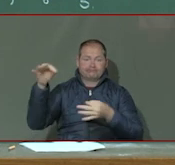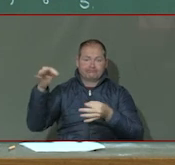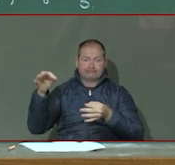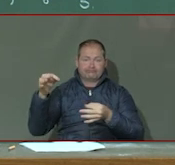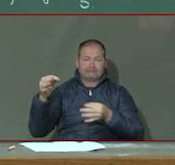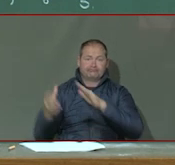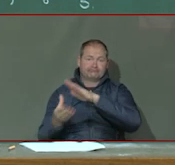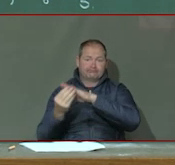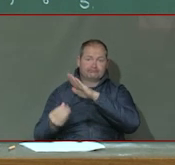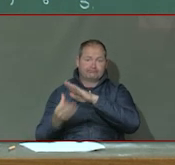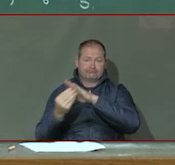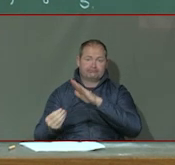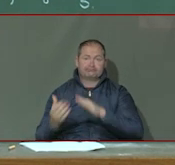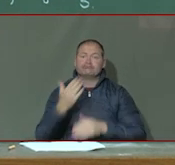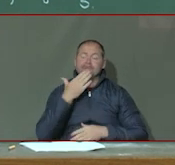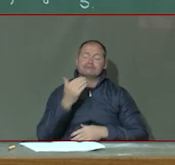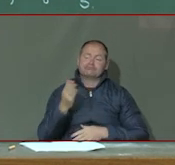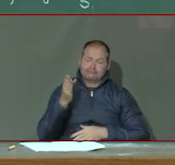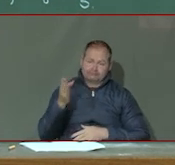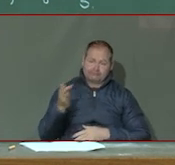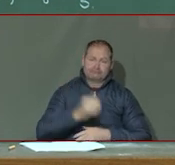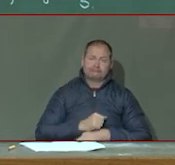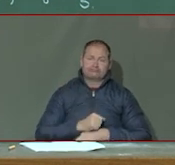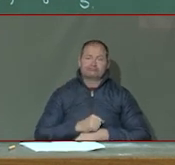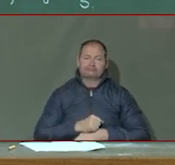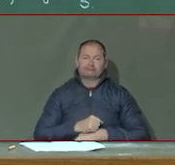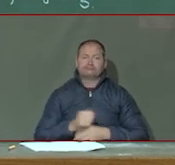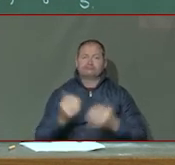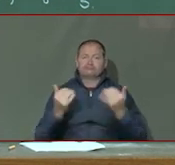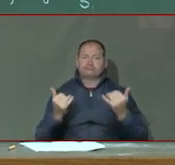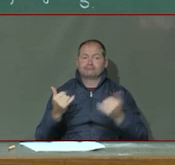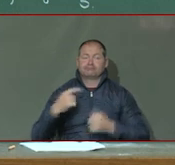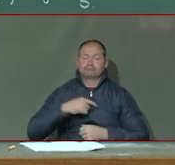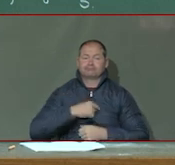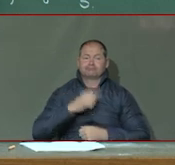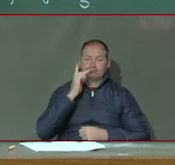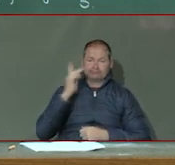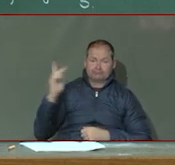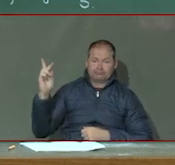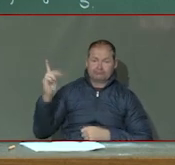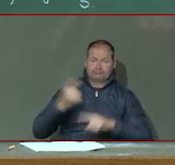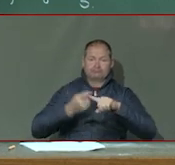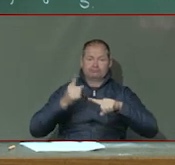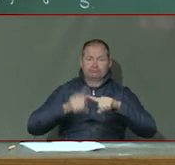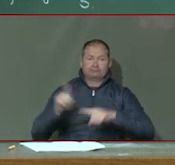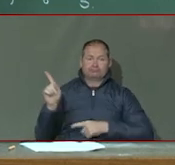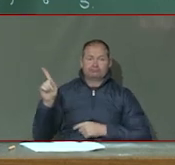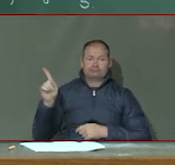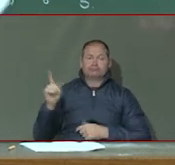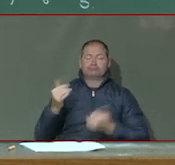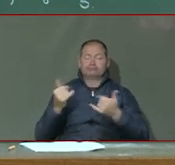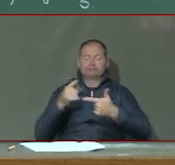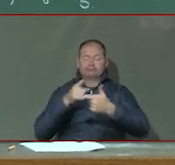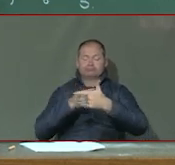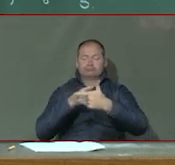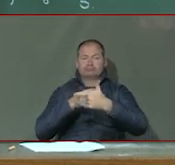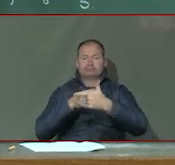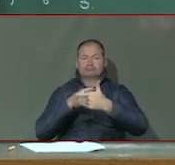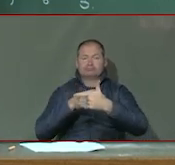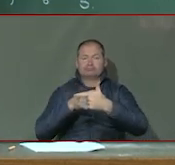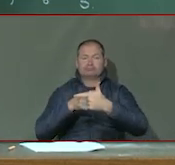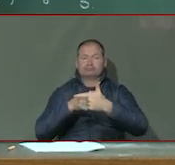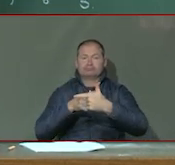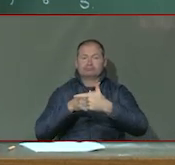It's also on the formula sheet. Right, if we look at the following, we need to determine the angle alpha here. We need to determine